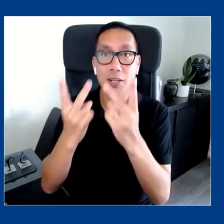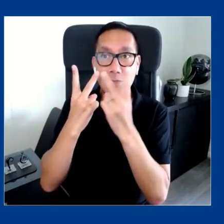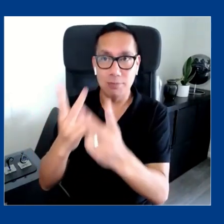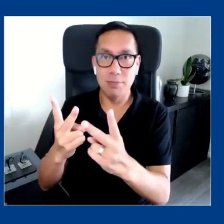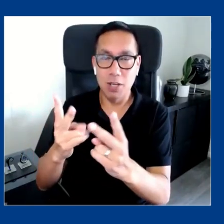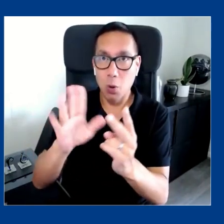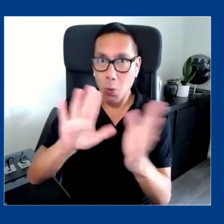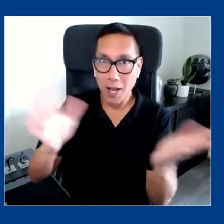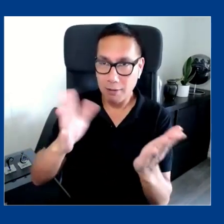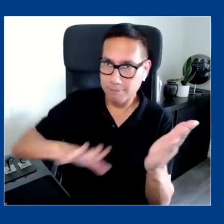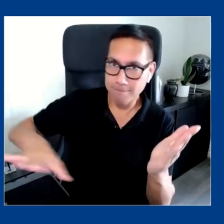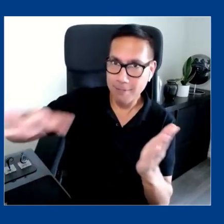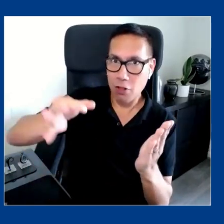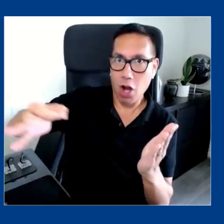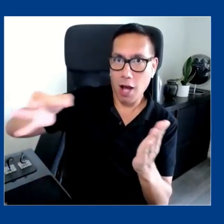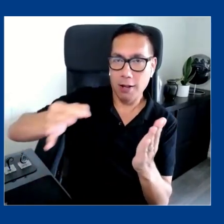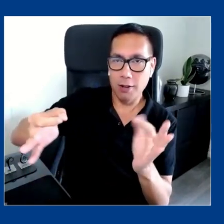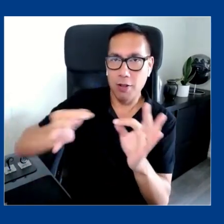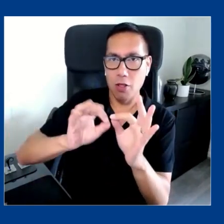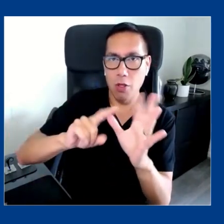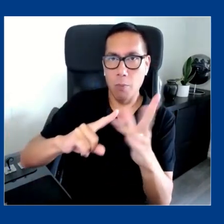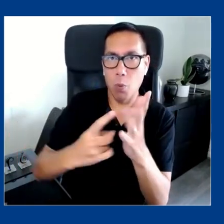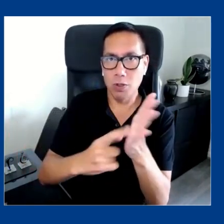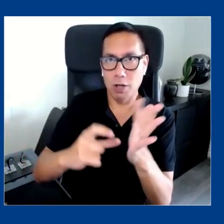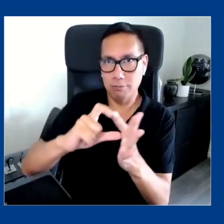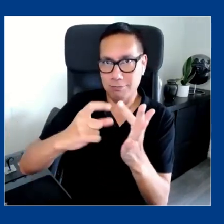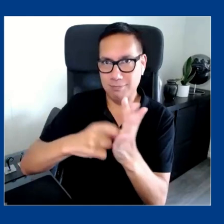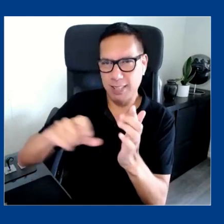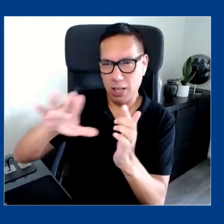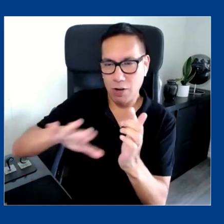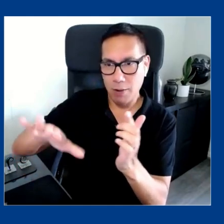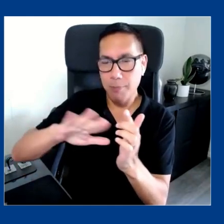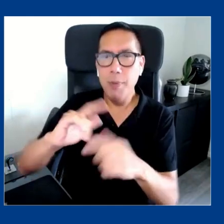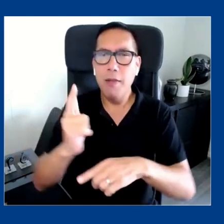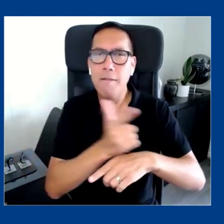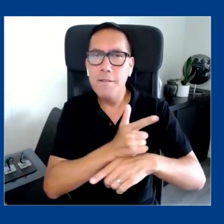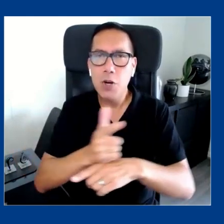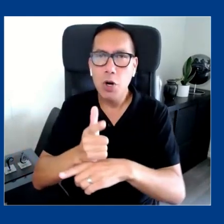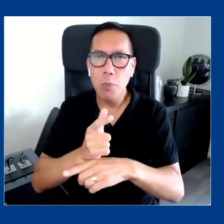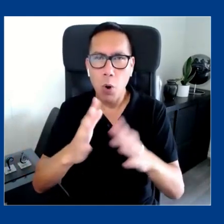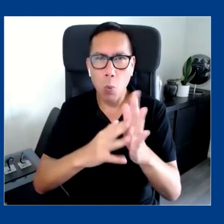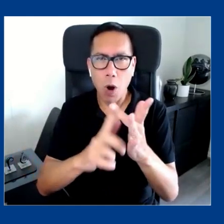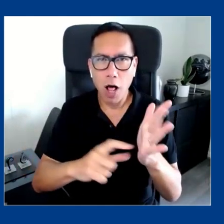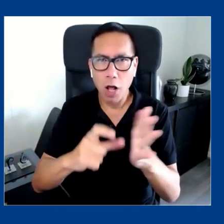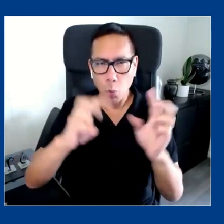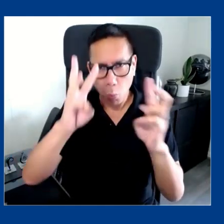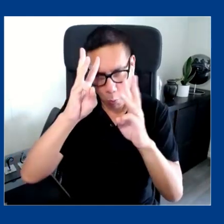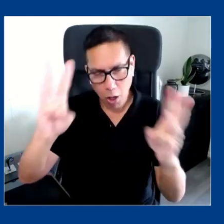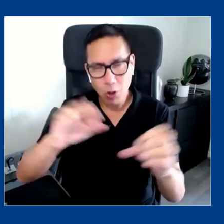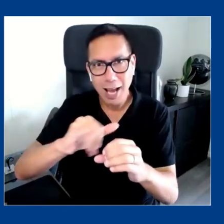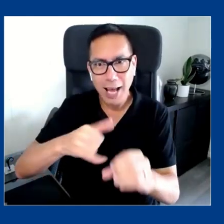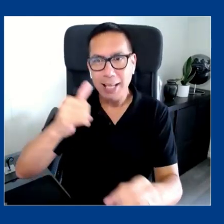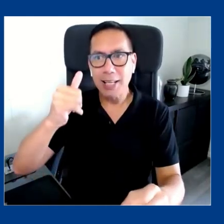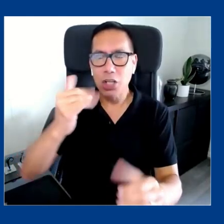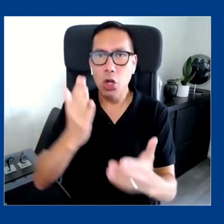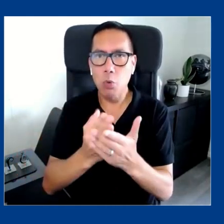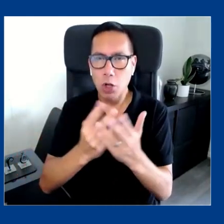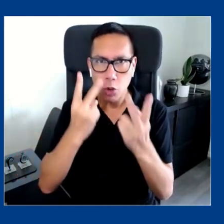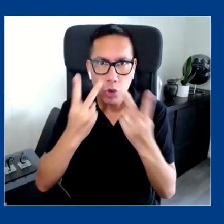island. So the film Wild Honey documents change and continuity in human-environment